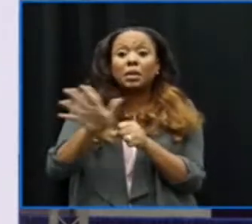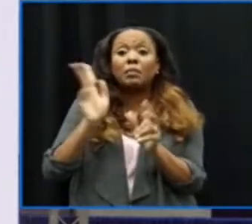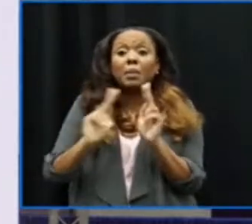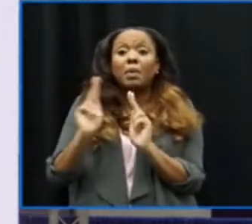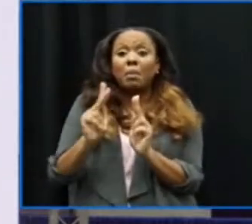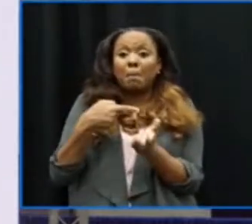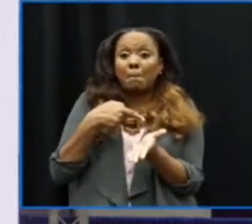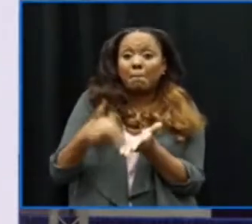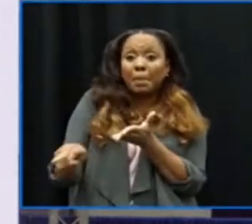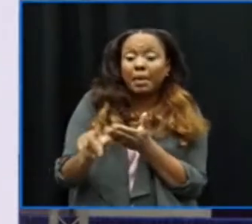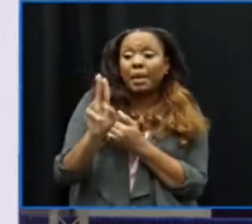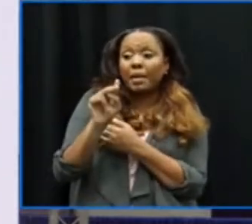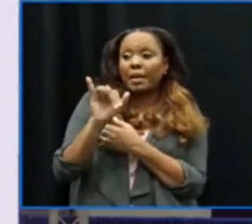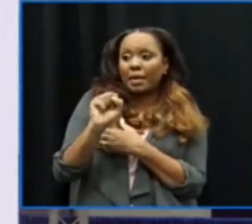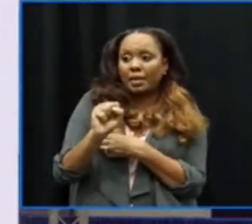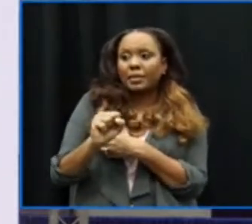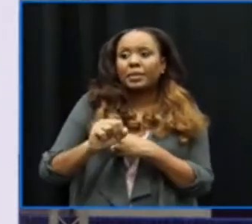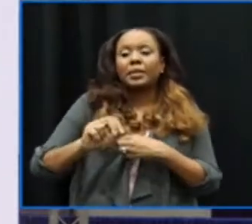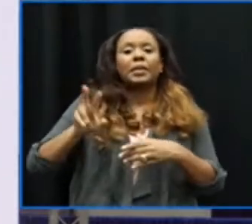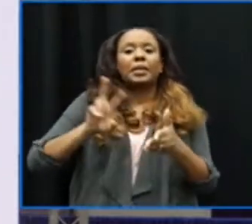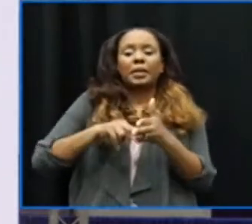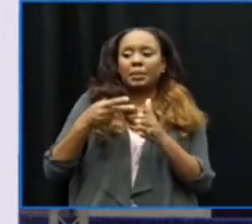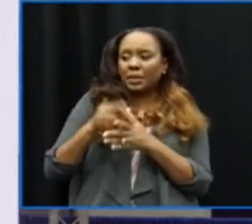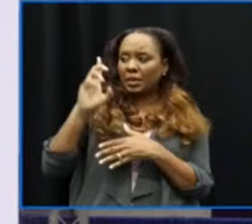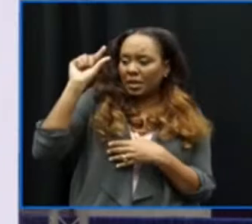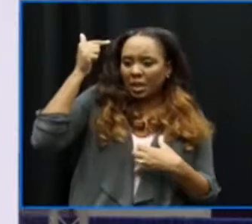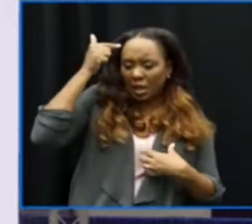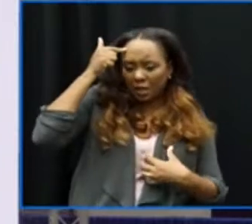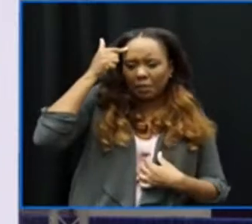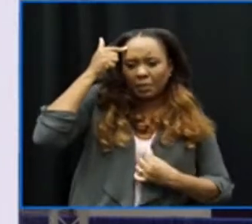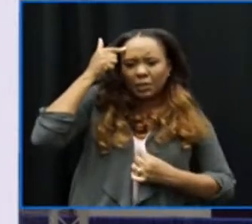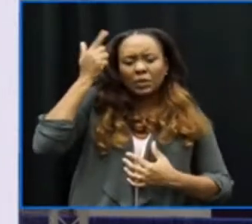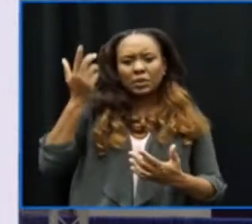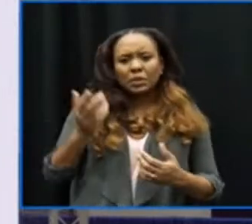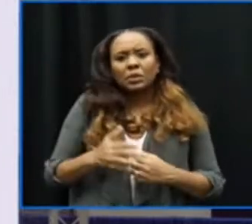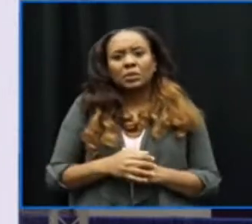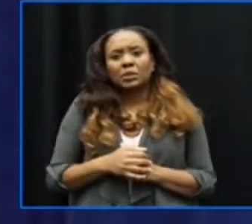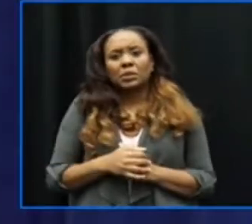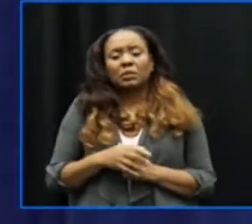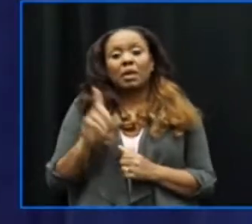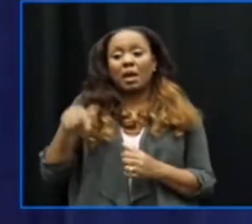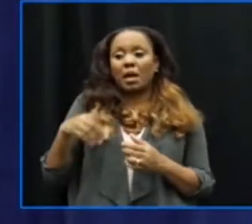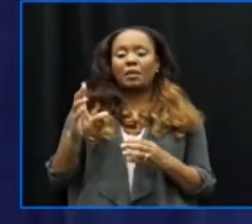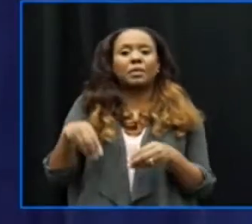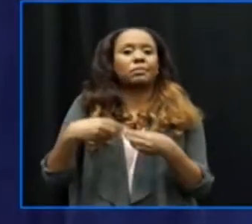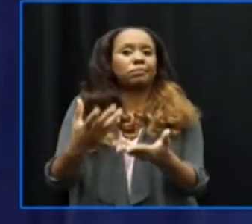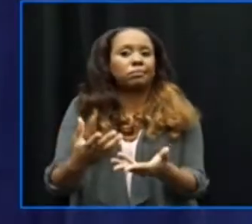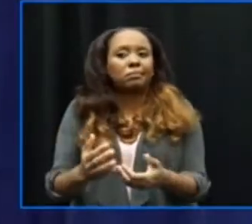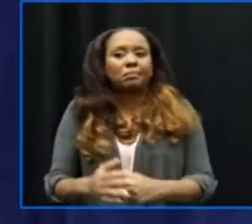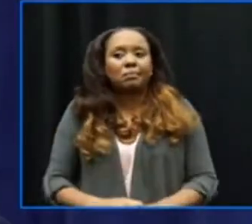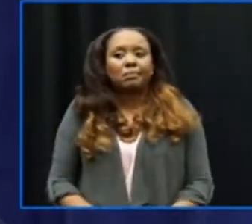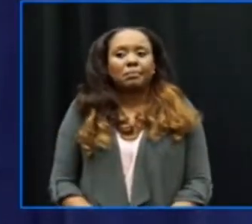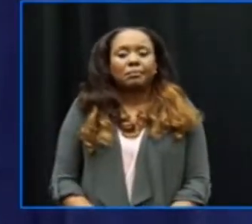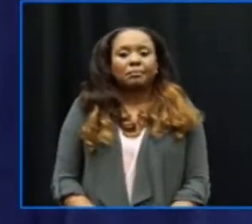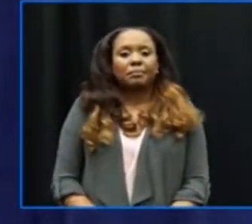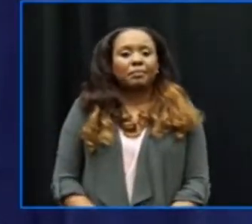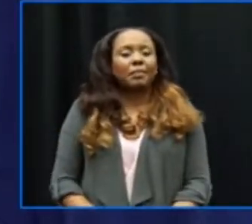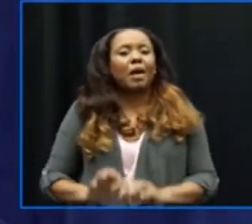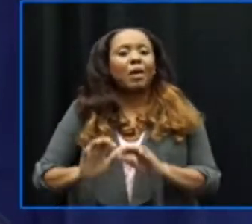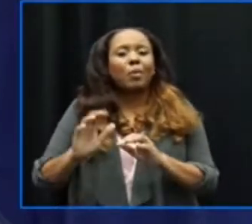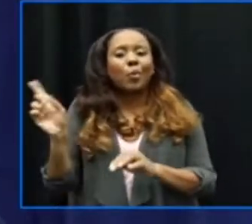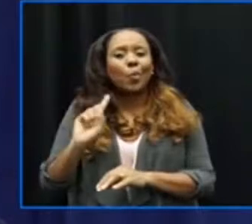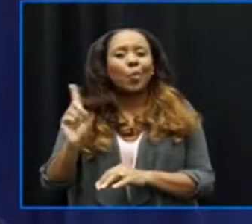is the government. But we have to remember that the government of Barbados only gets its money from one place, and that's